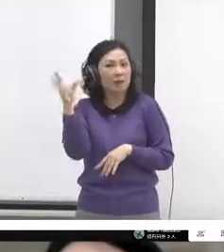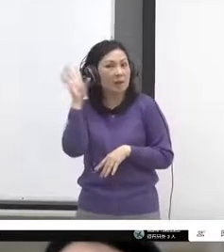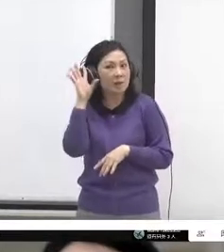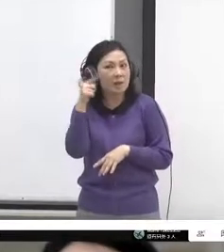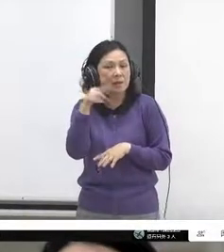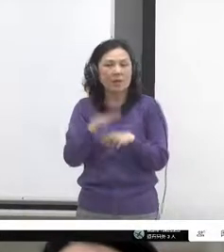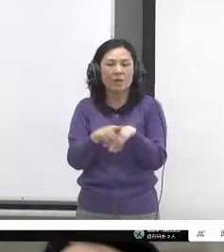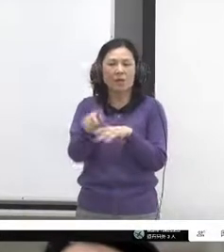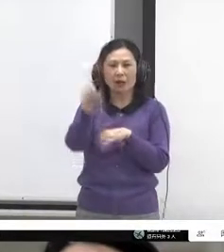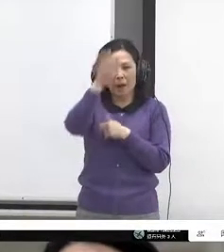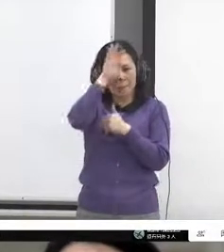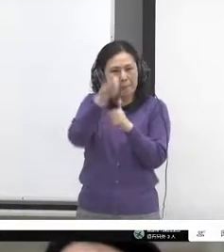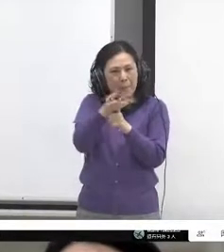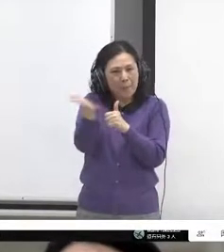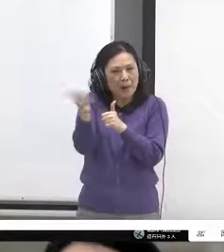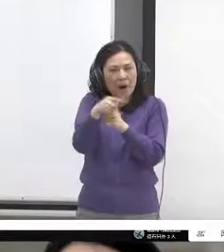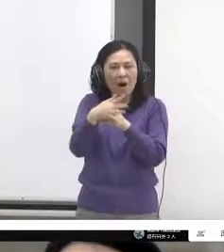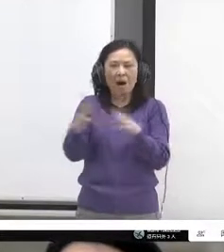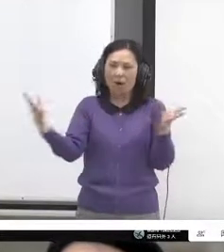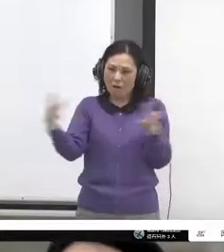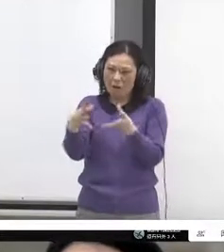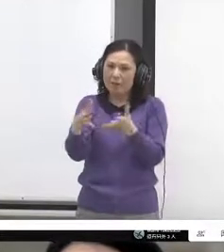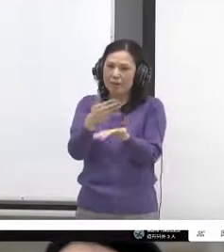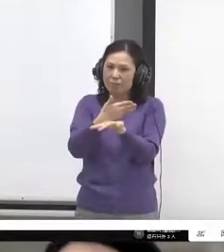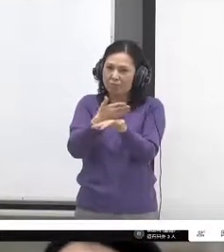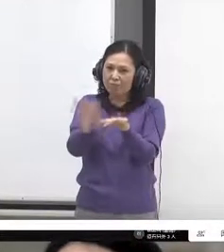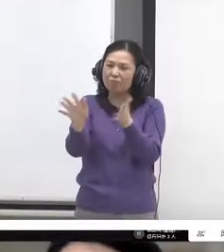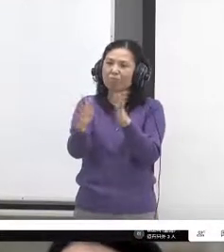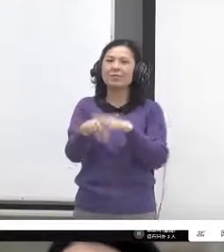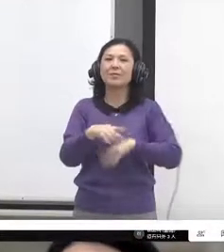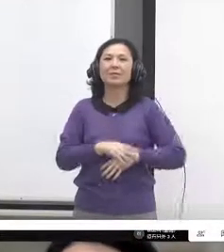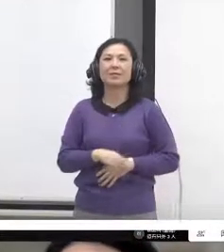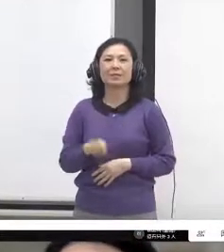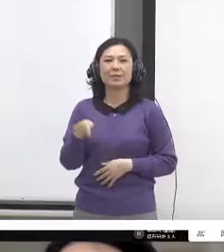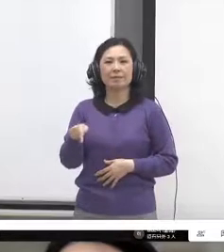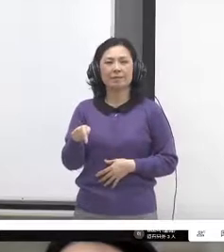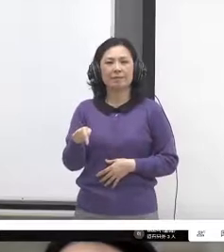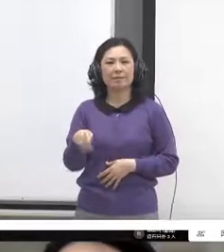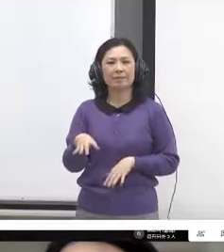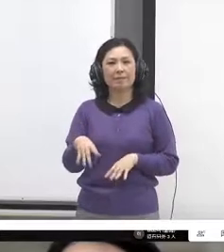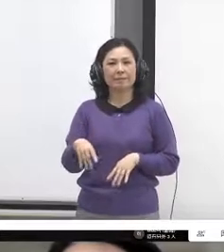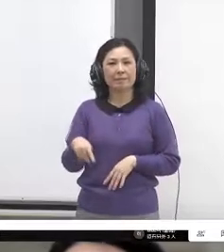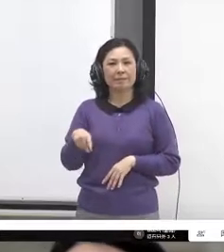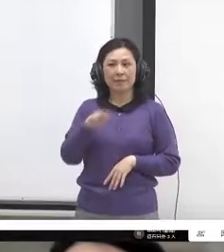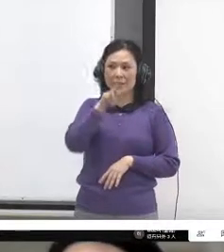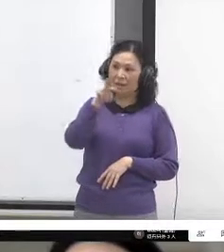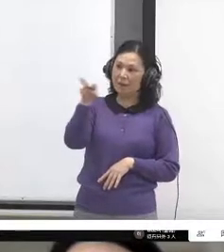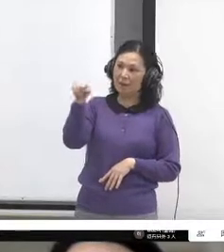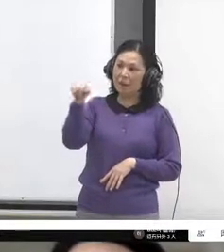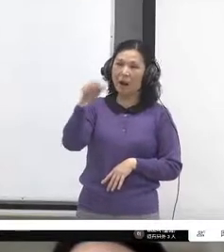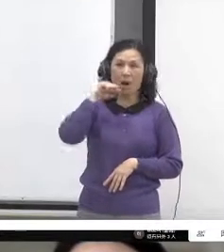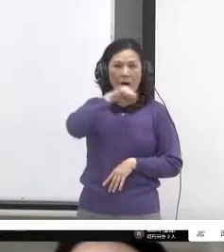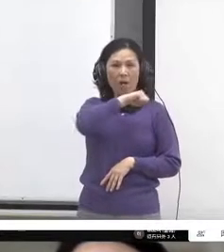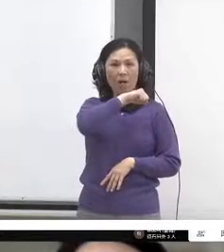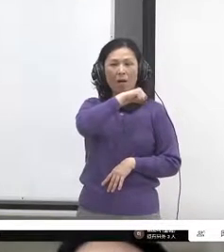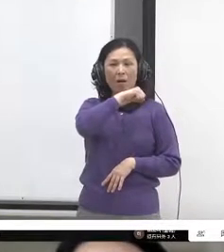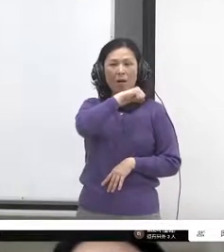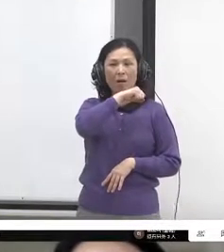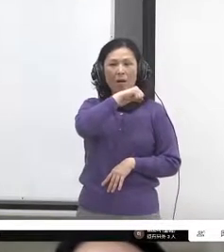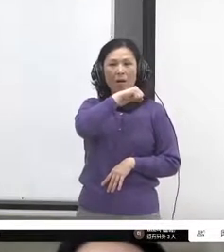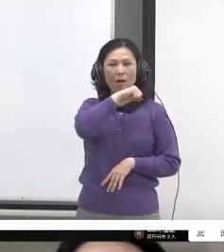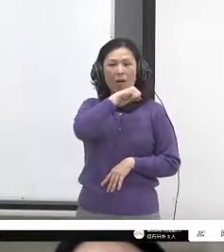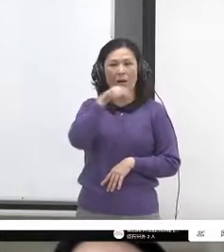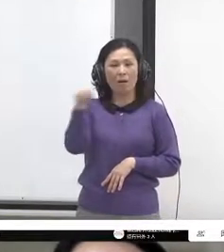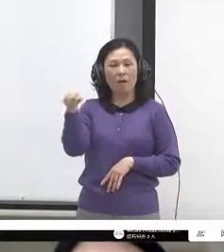article is deal with the Taiwan mask data. So we translate together and add it together. And